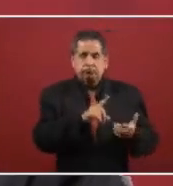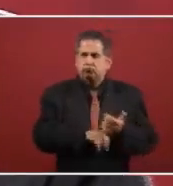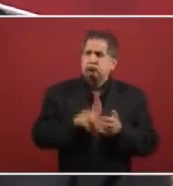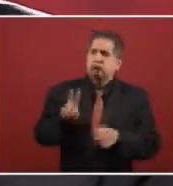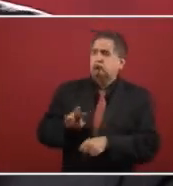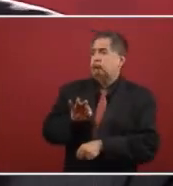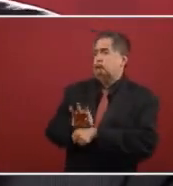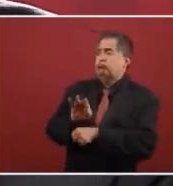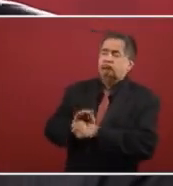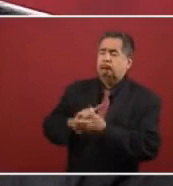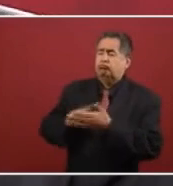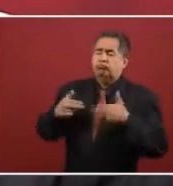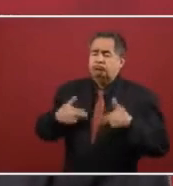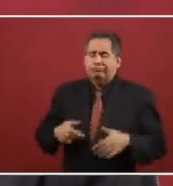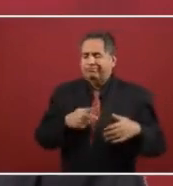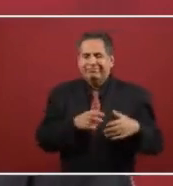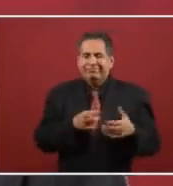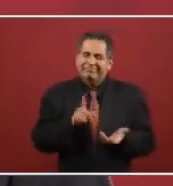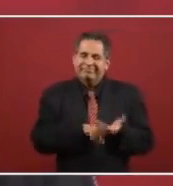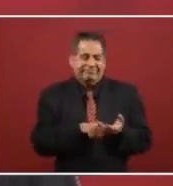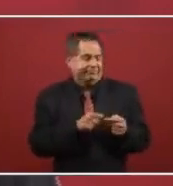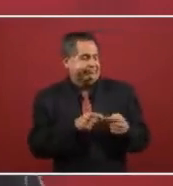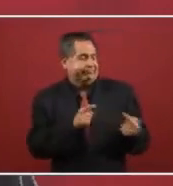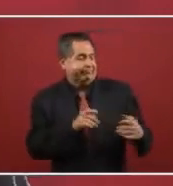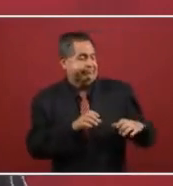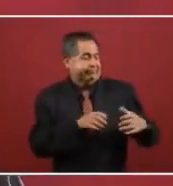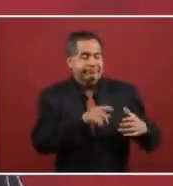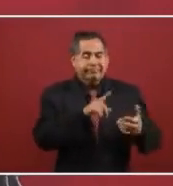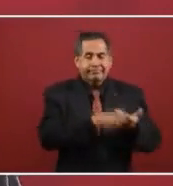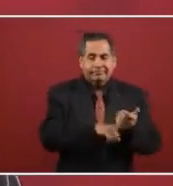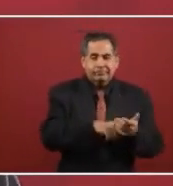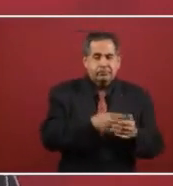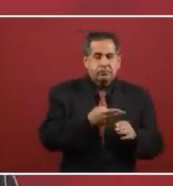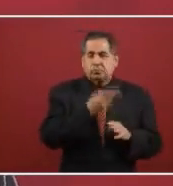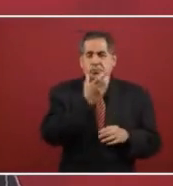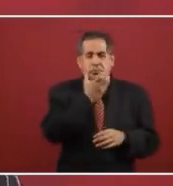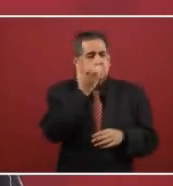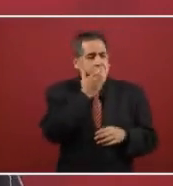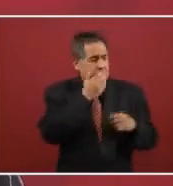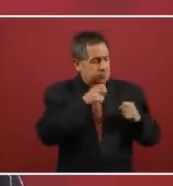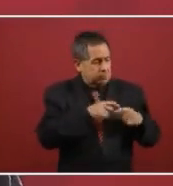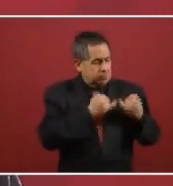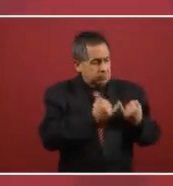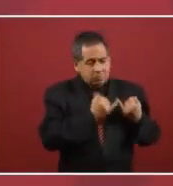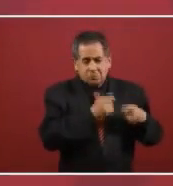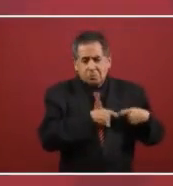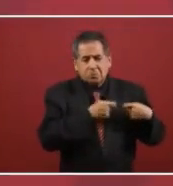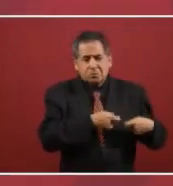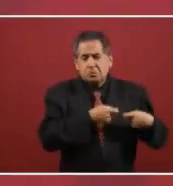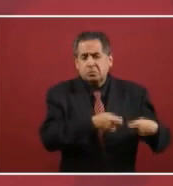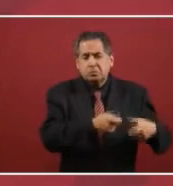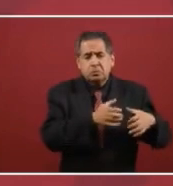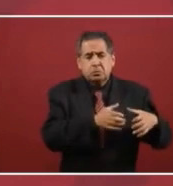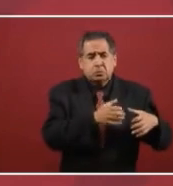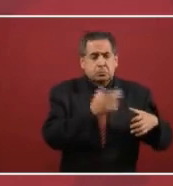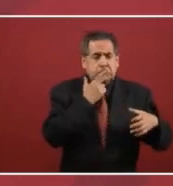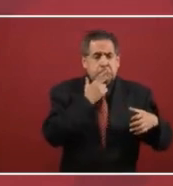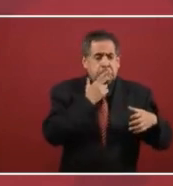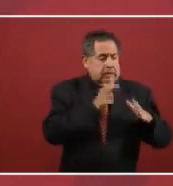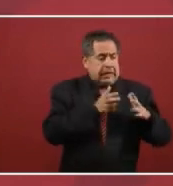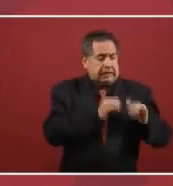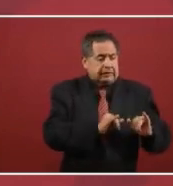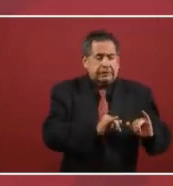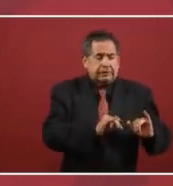de derechos humanos, son en um, realidad muy conservadores, hide muy themselves in partidarios conservative de suits mantener el statu